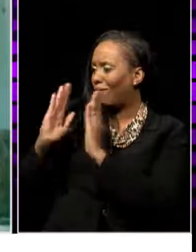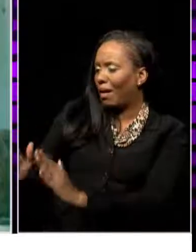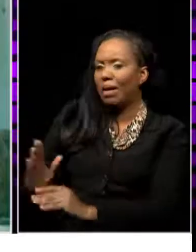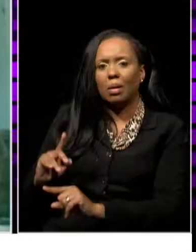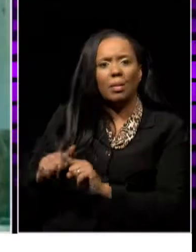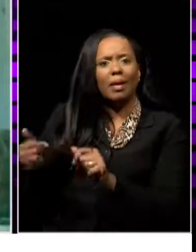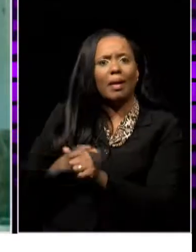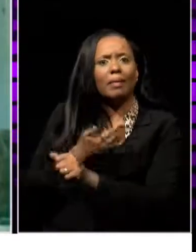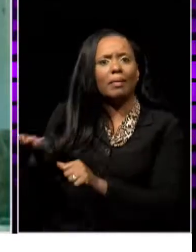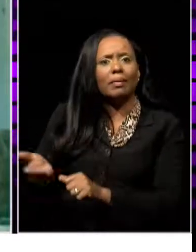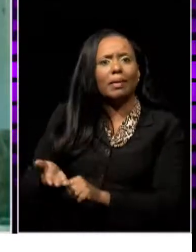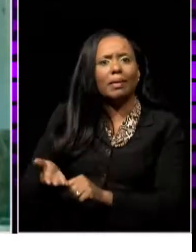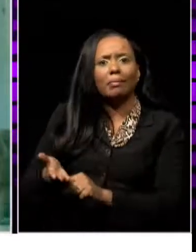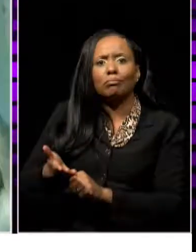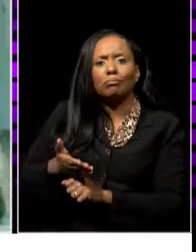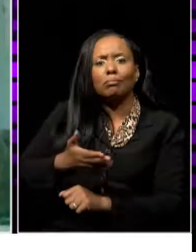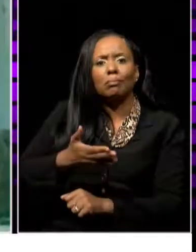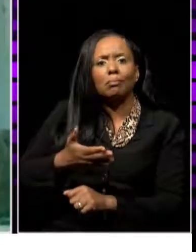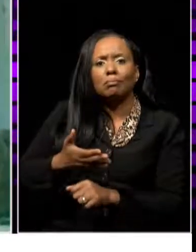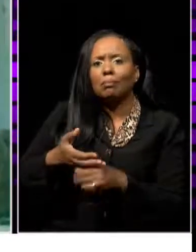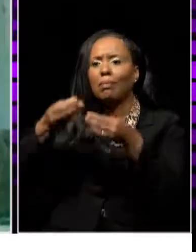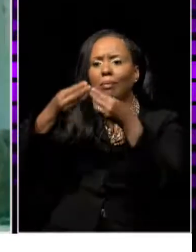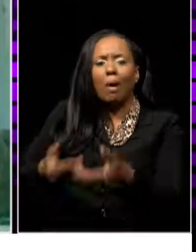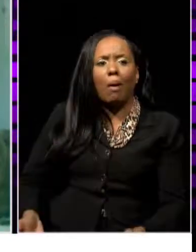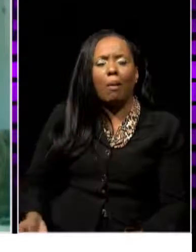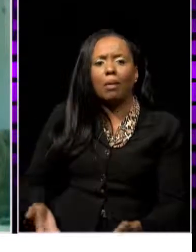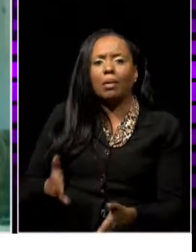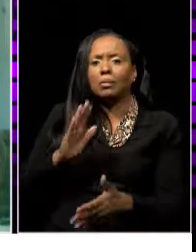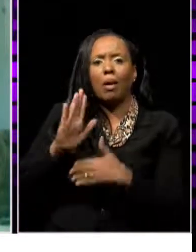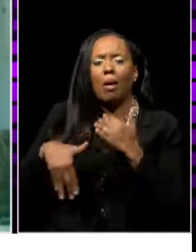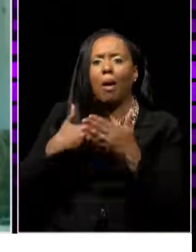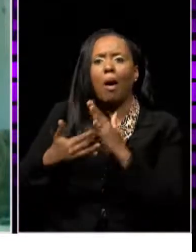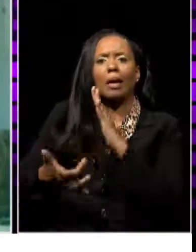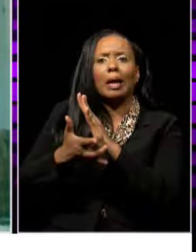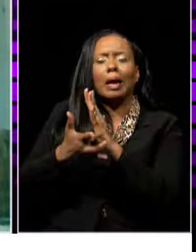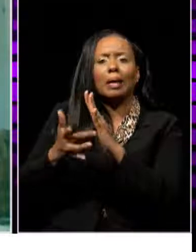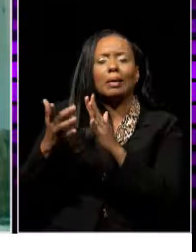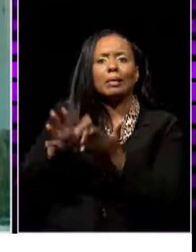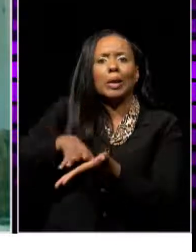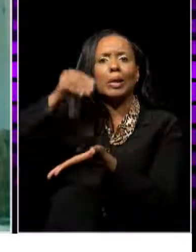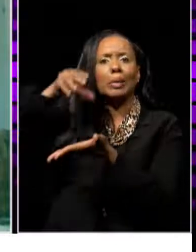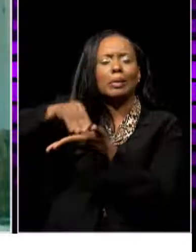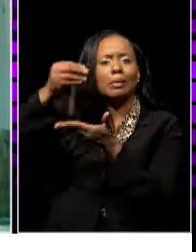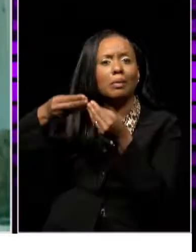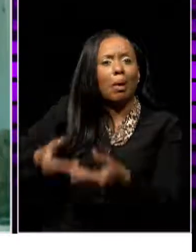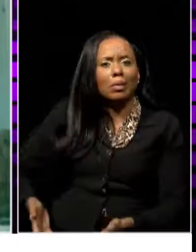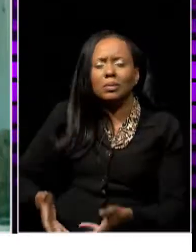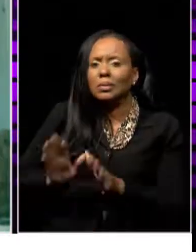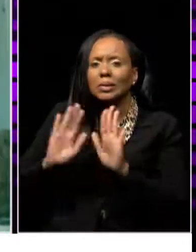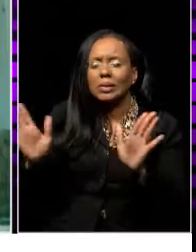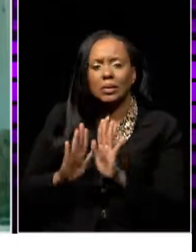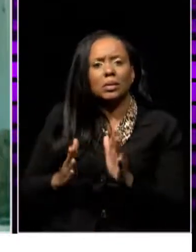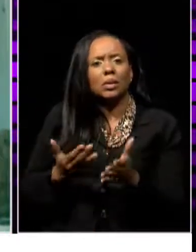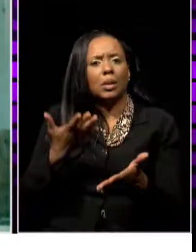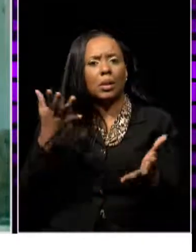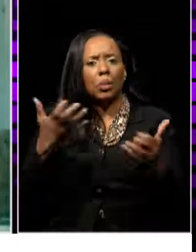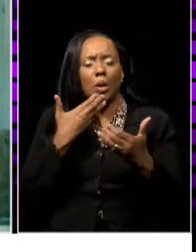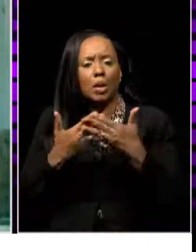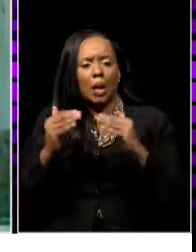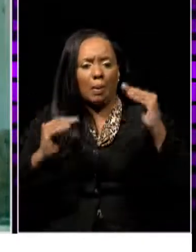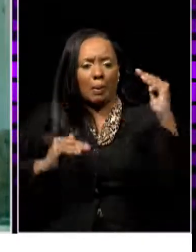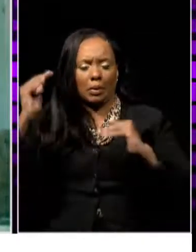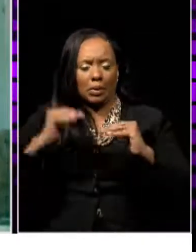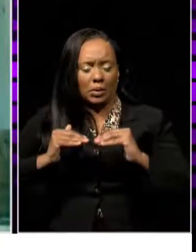and experienced just go the way the rest. It makes no sense. There has to be a balance in order to take